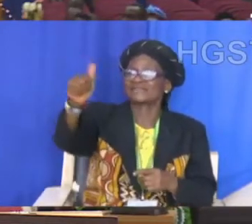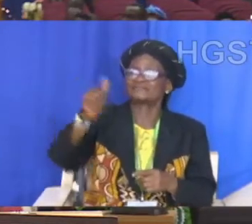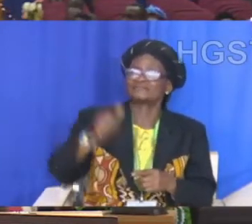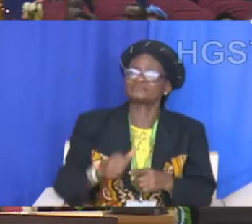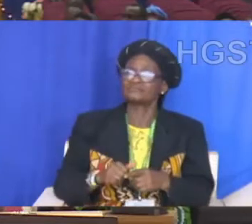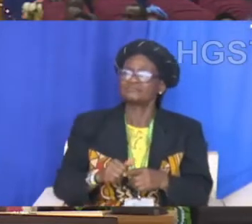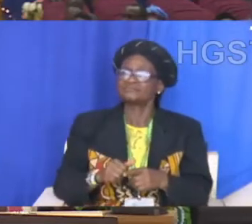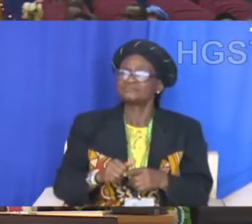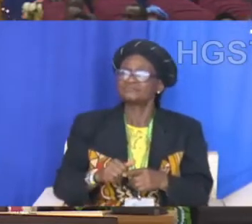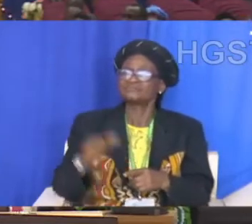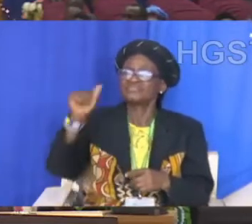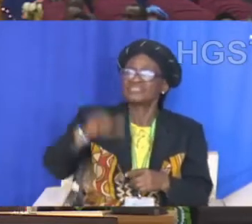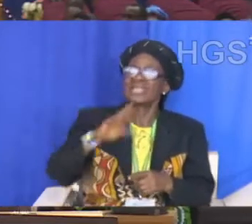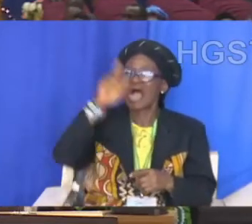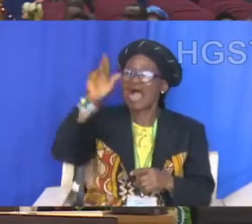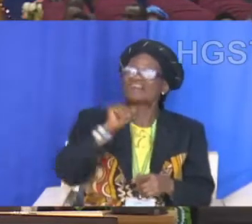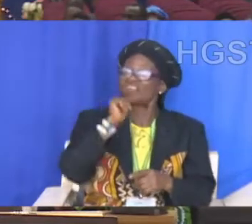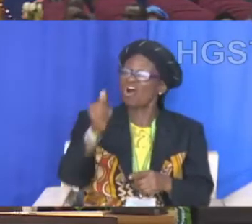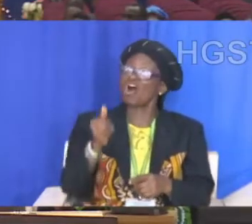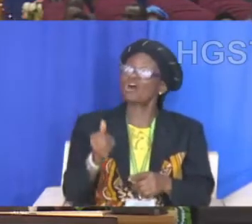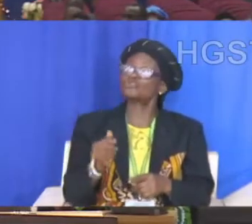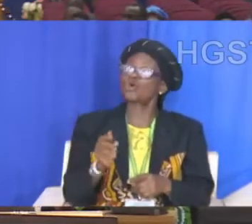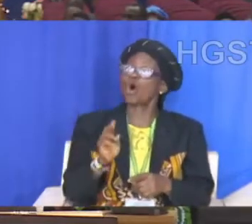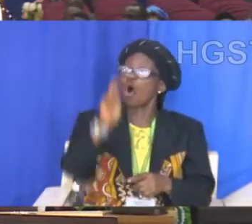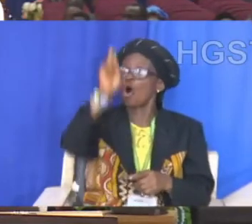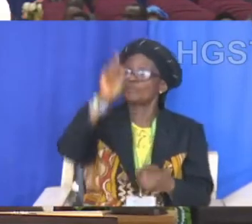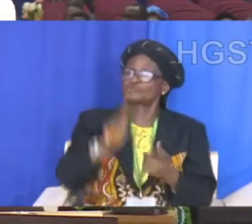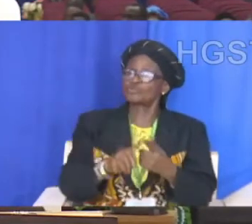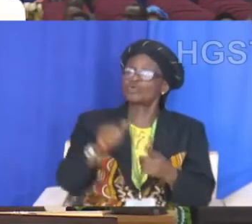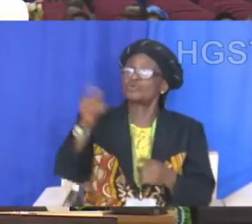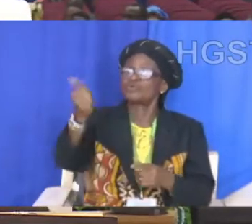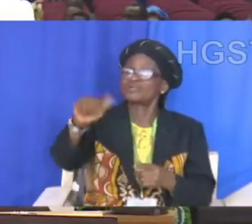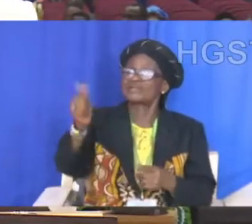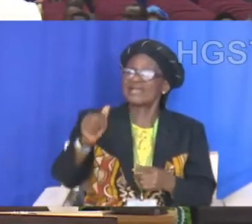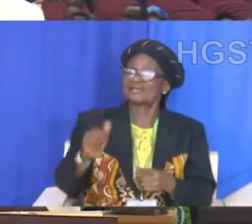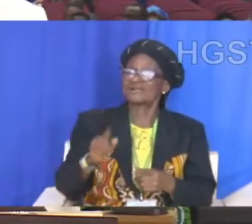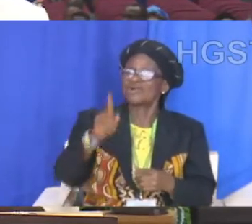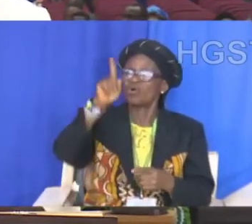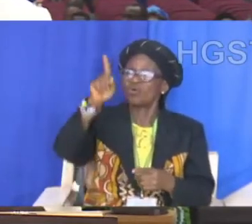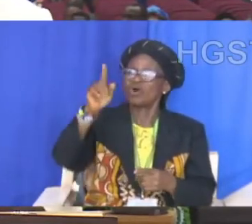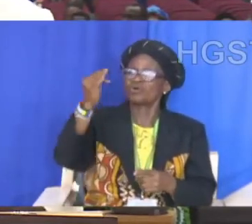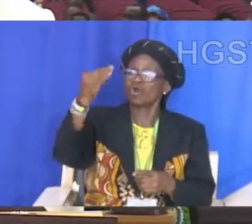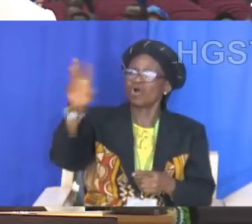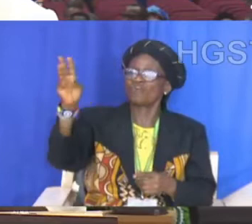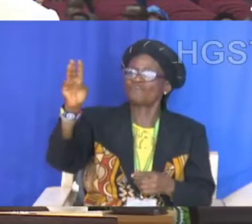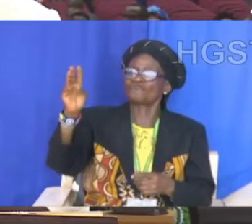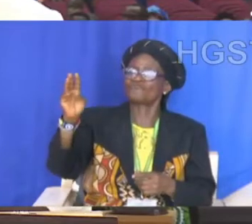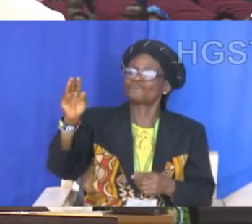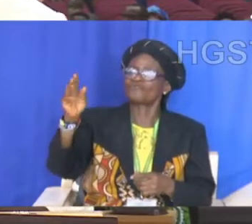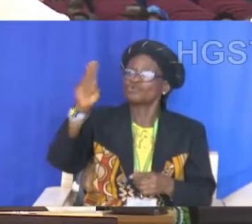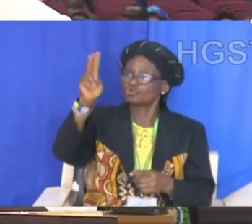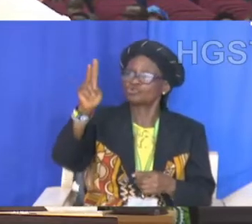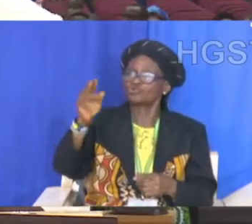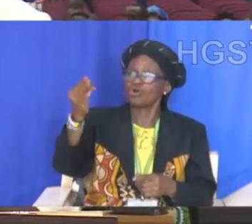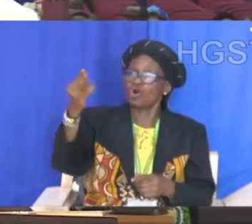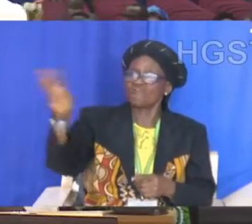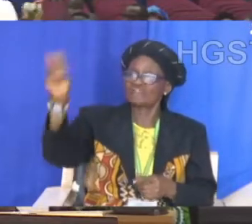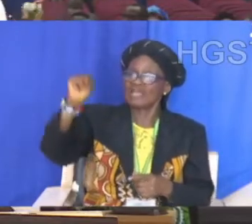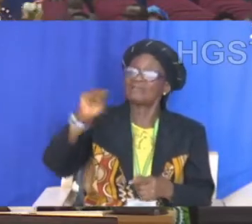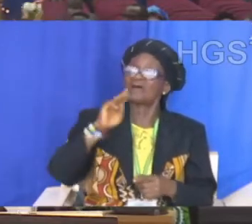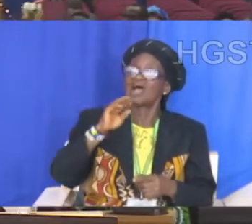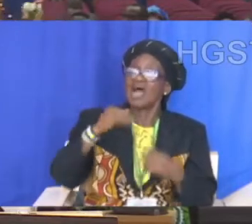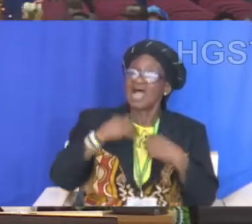They're less than 10 in number. They used to be around 10. One or two of them had gone to rest.